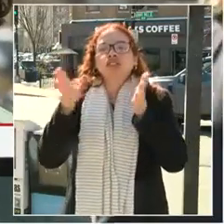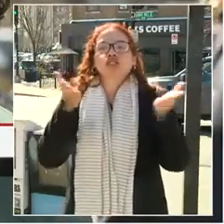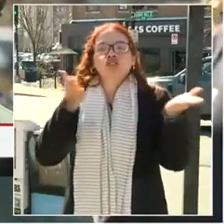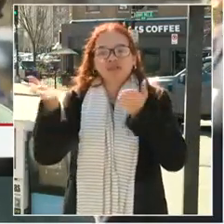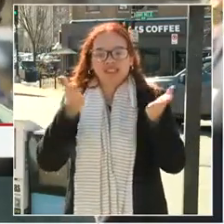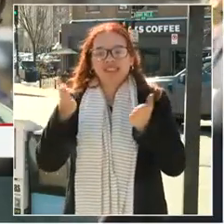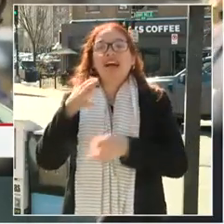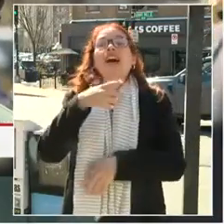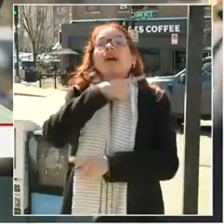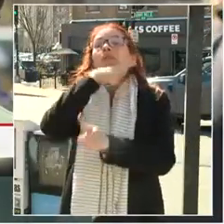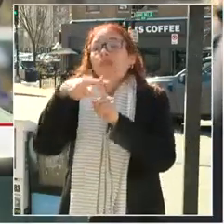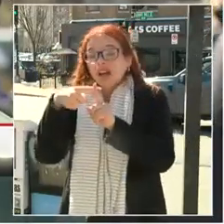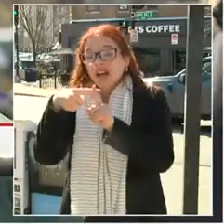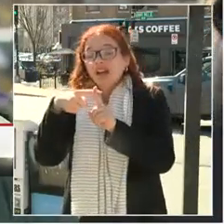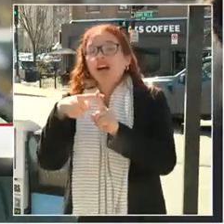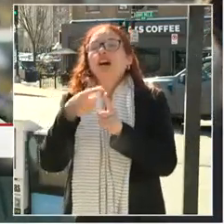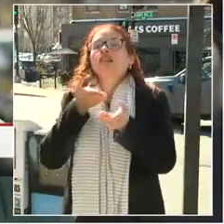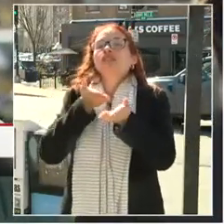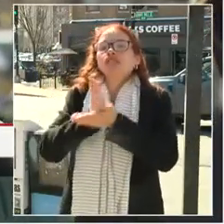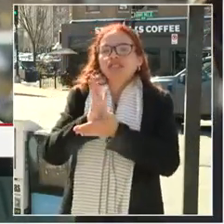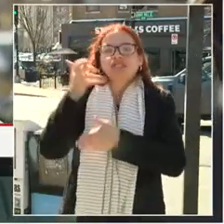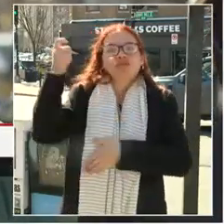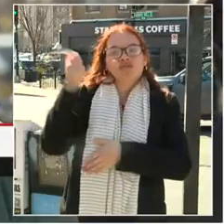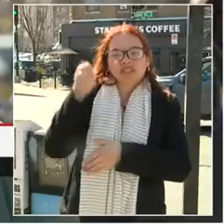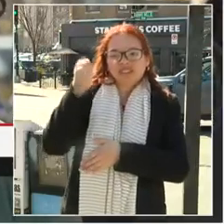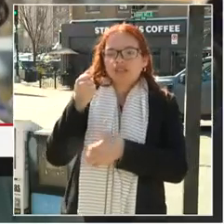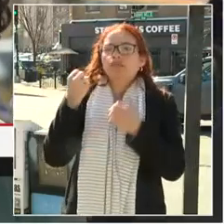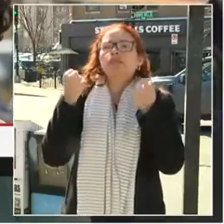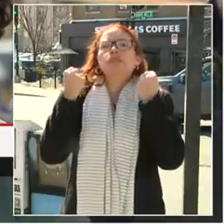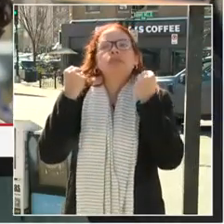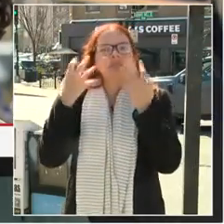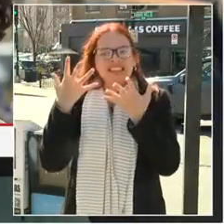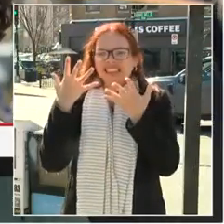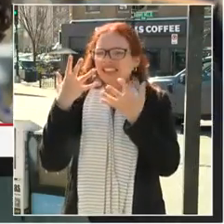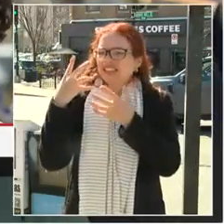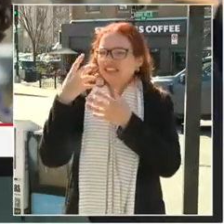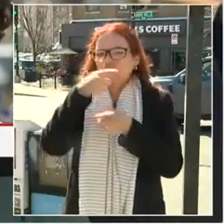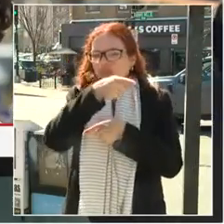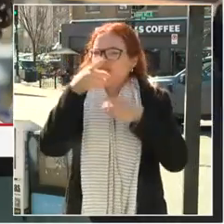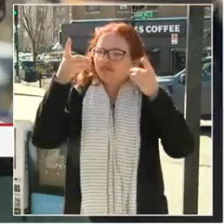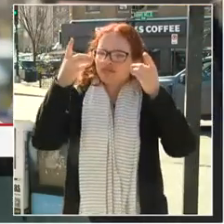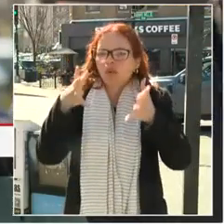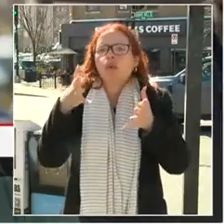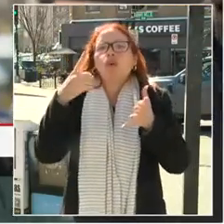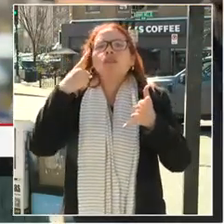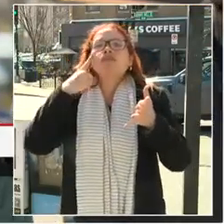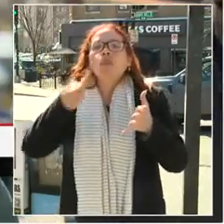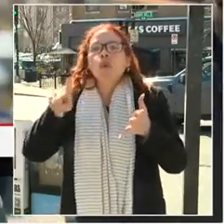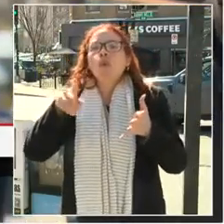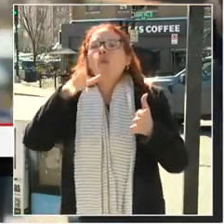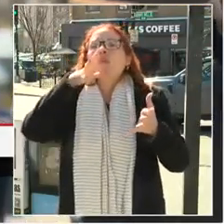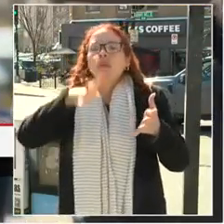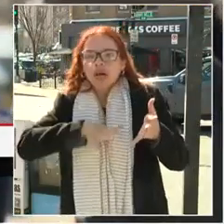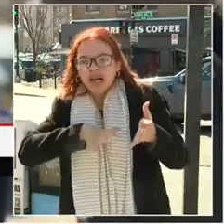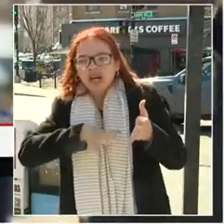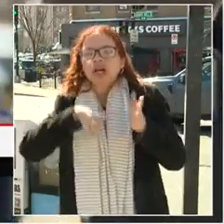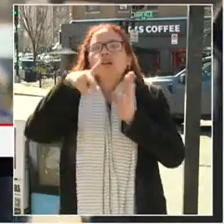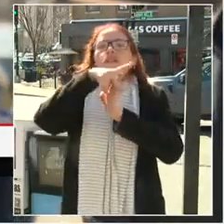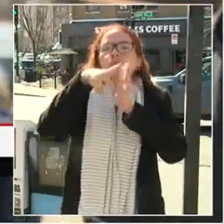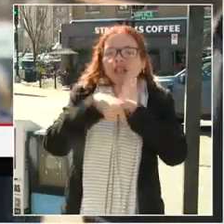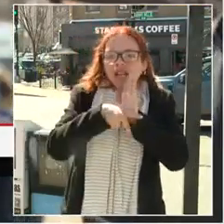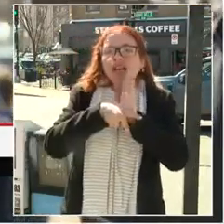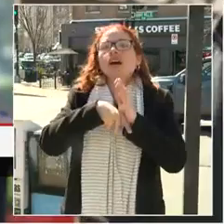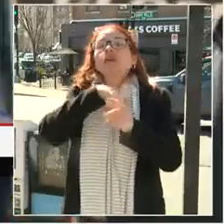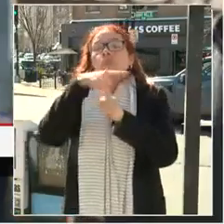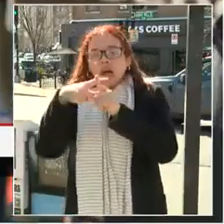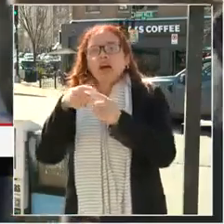Justice Grants after many years of leading our office on women's policy and initiatives. And